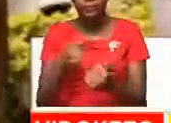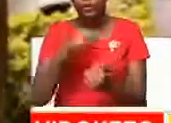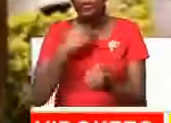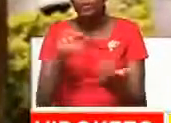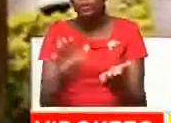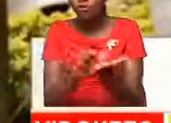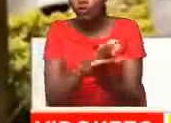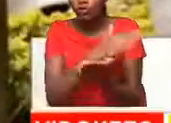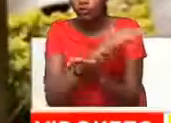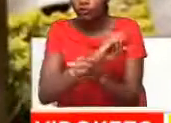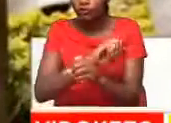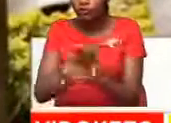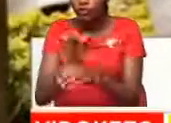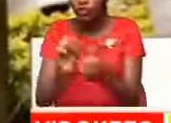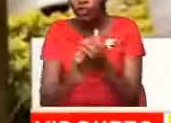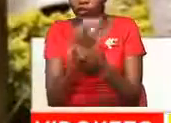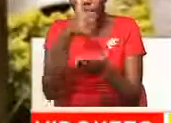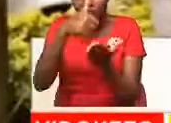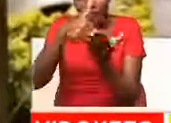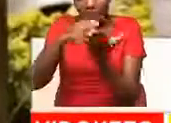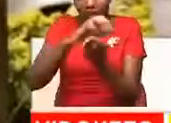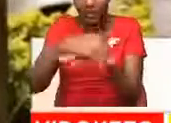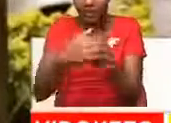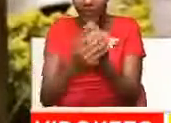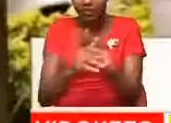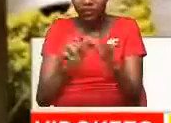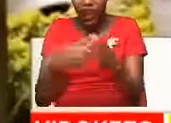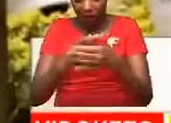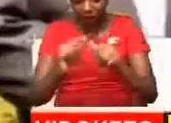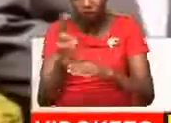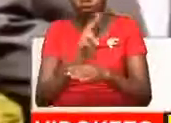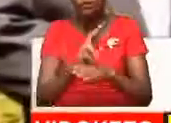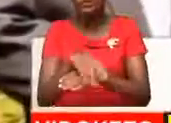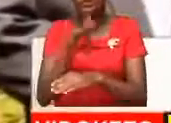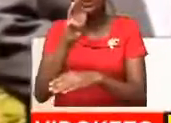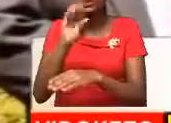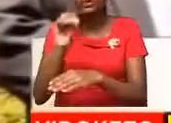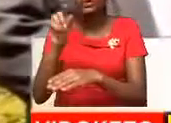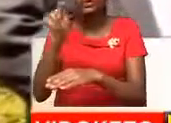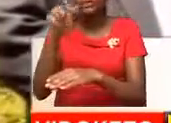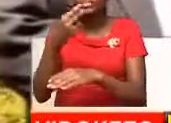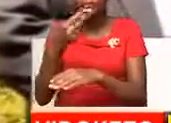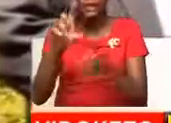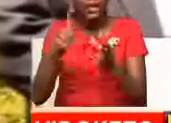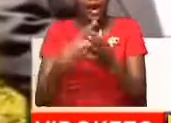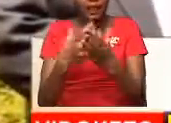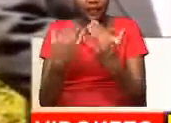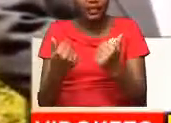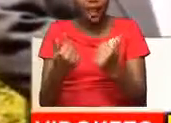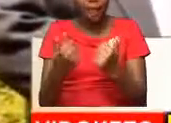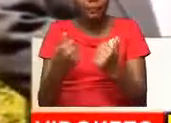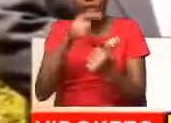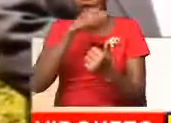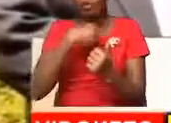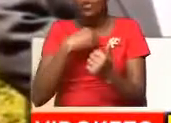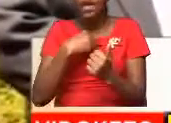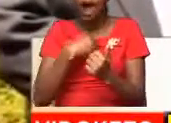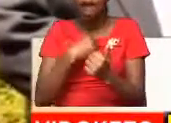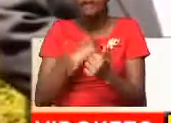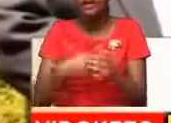COVID through sanitization, this booth is very important. N95 masks, which were